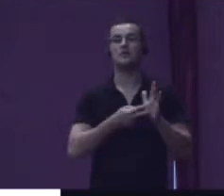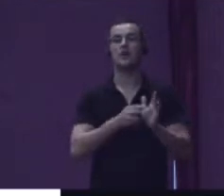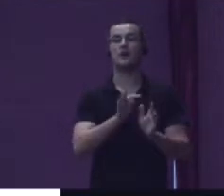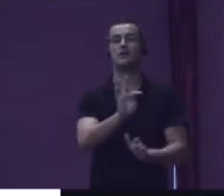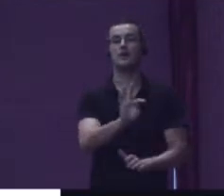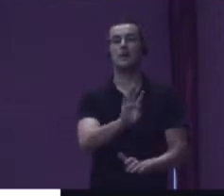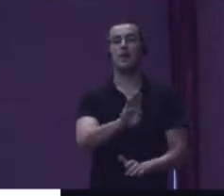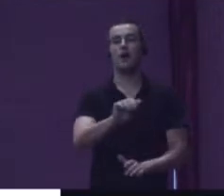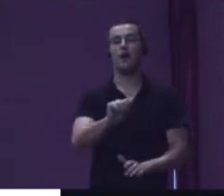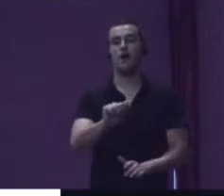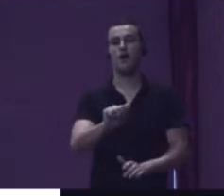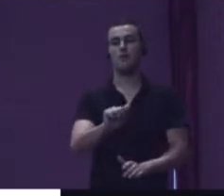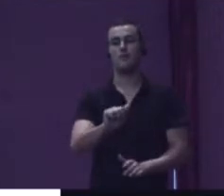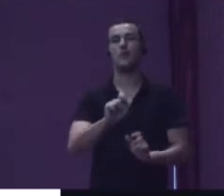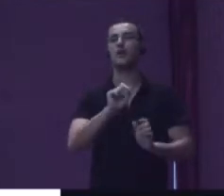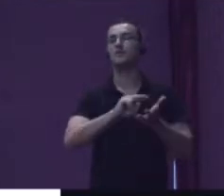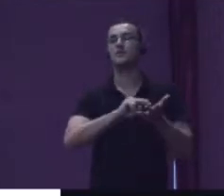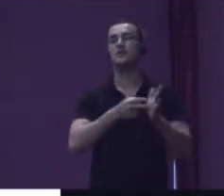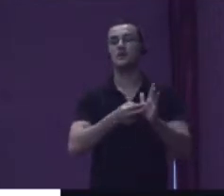calls these midwives.